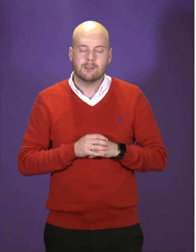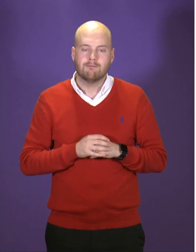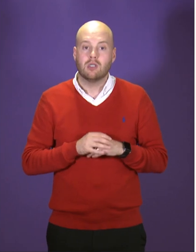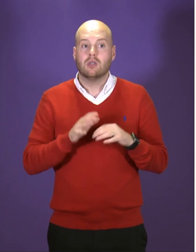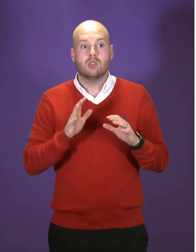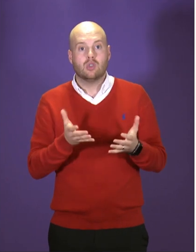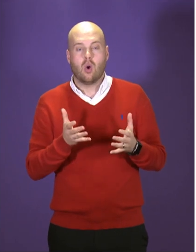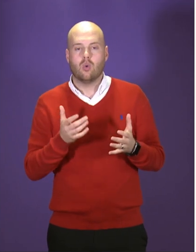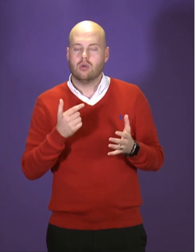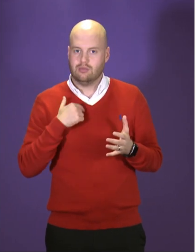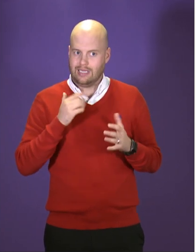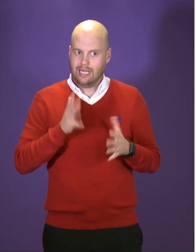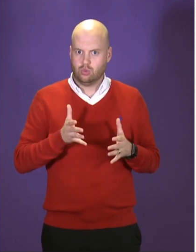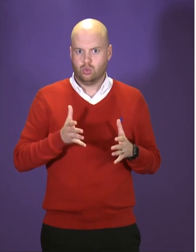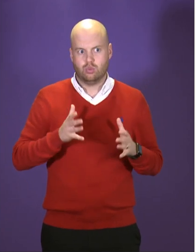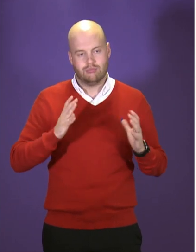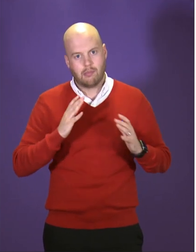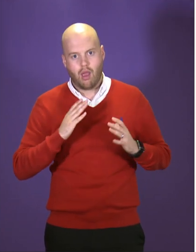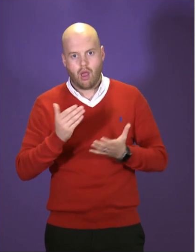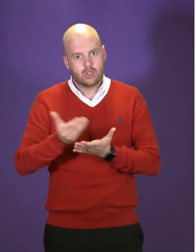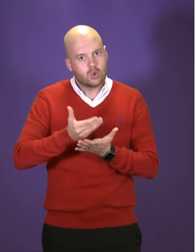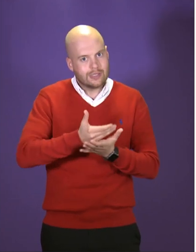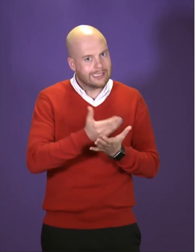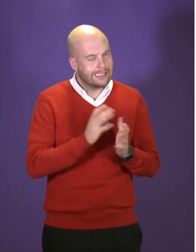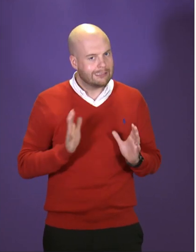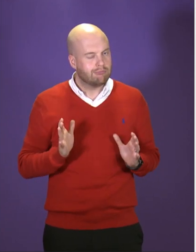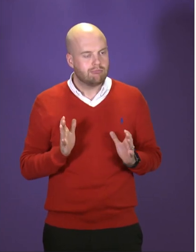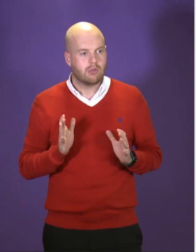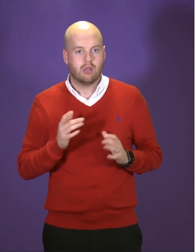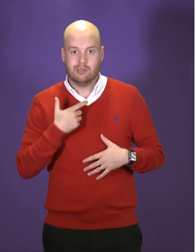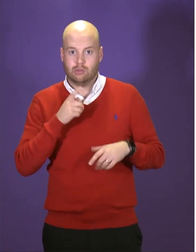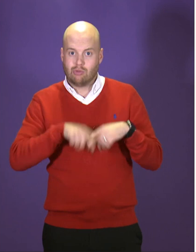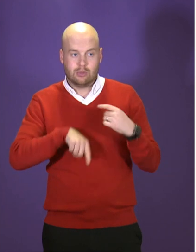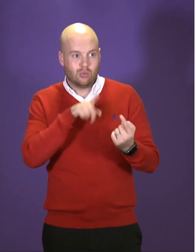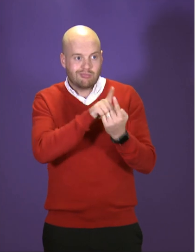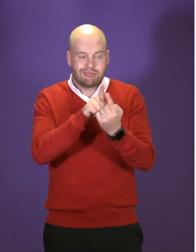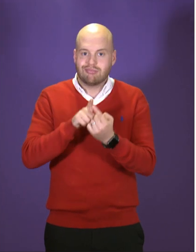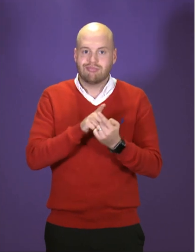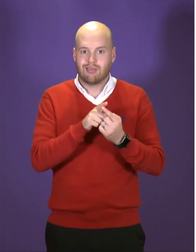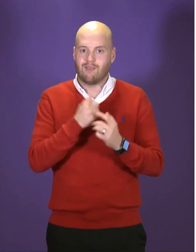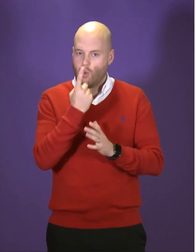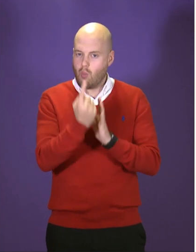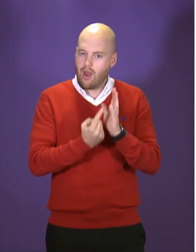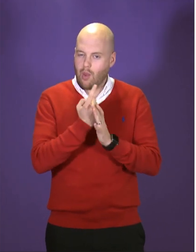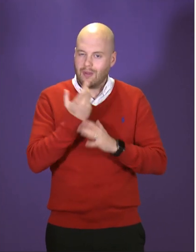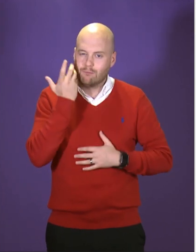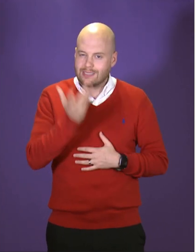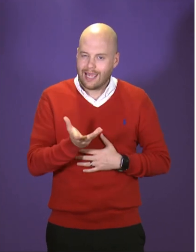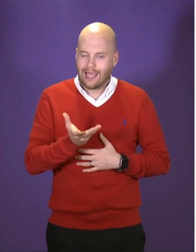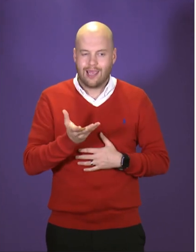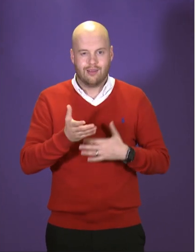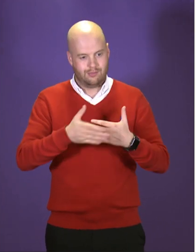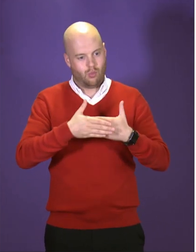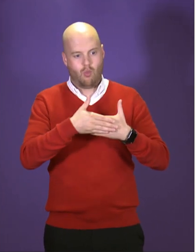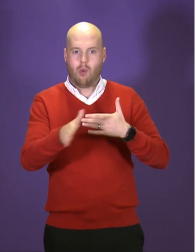And because I sort of stand there to receive people for an hour every day when we open the doors at 7:30 a.m., I was standing